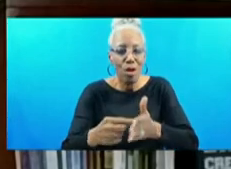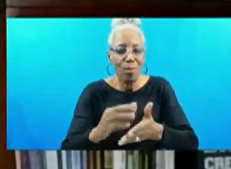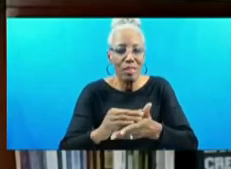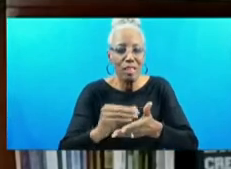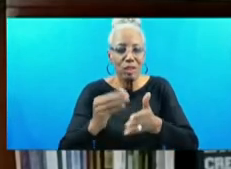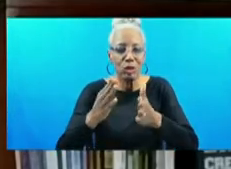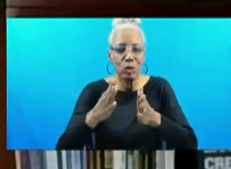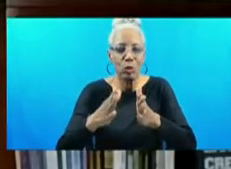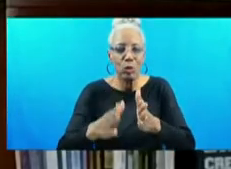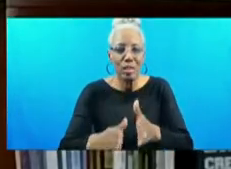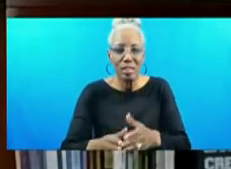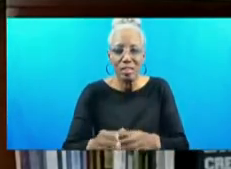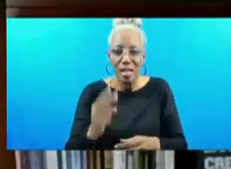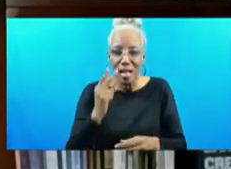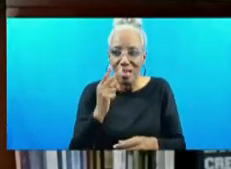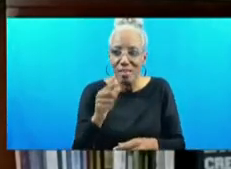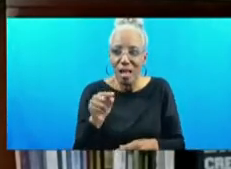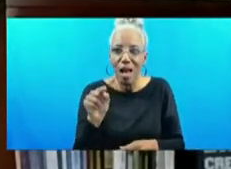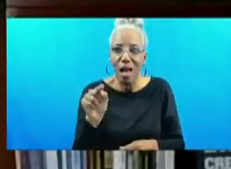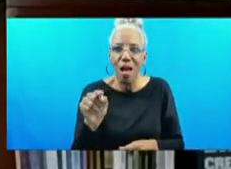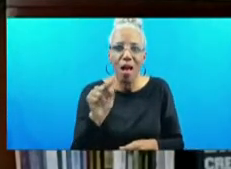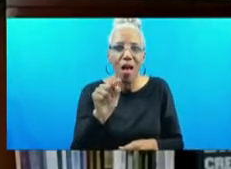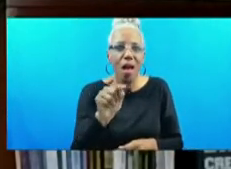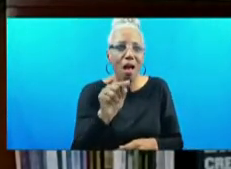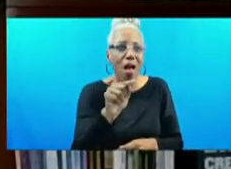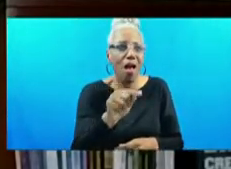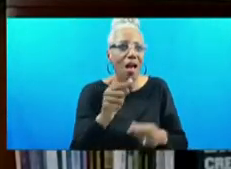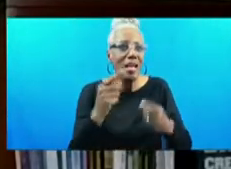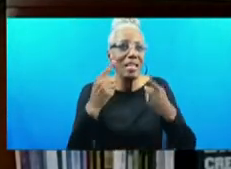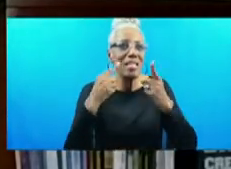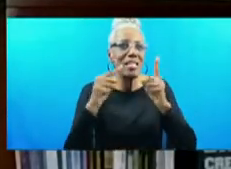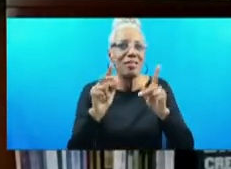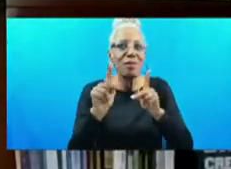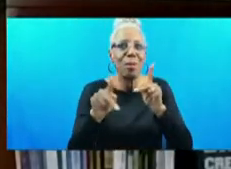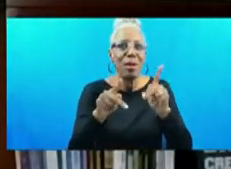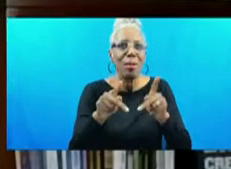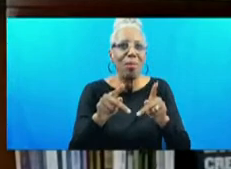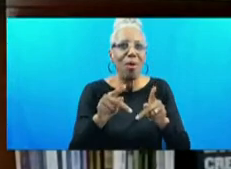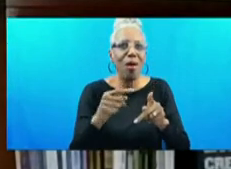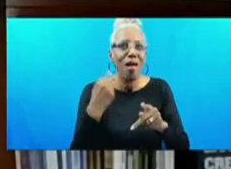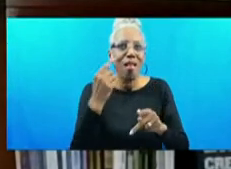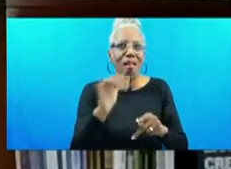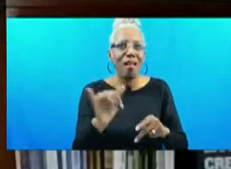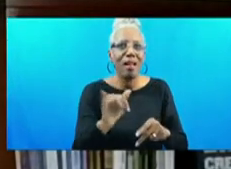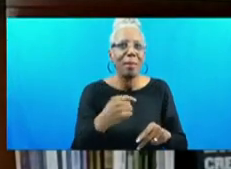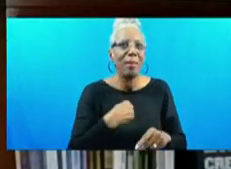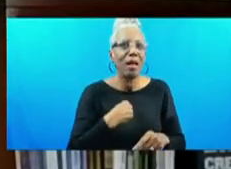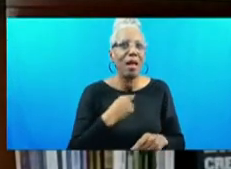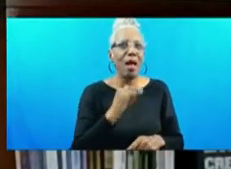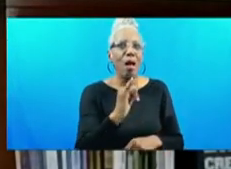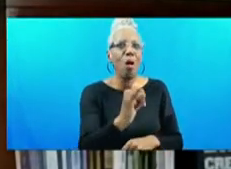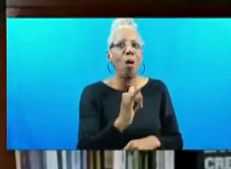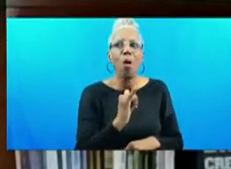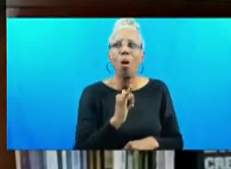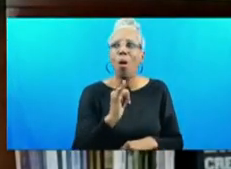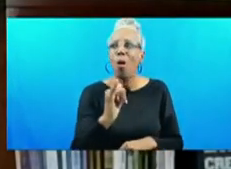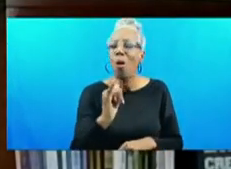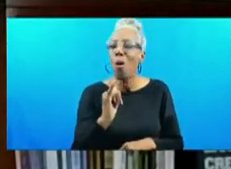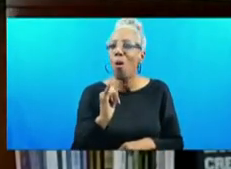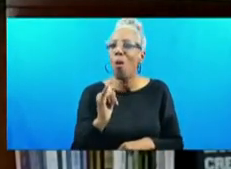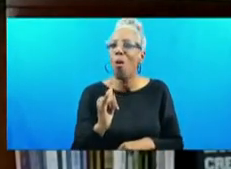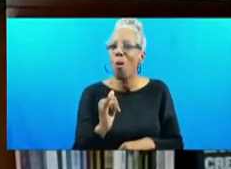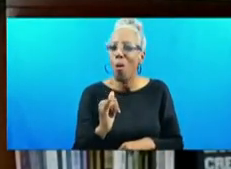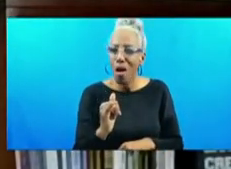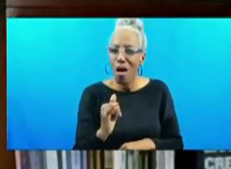successful in those fields, who look like them, who actually have, who are able to share a story that those students can connect with and